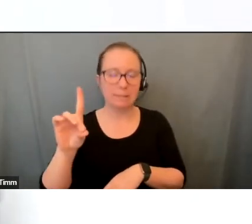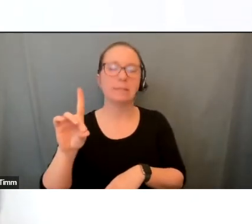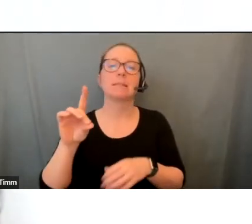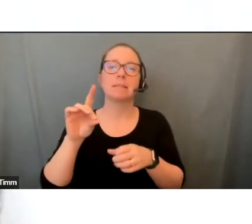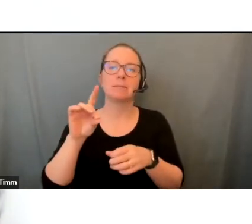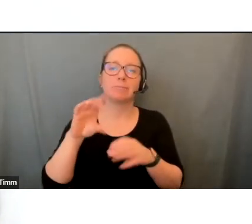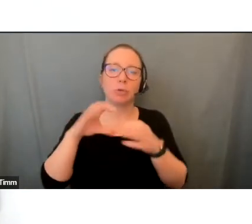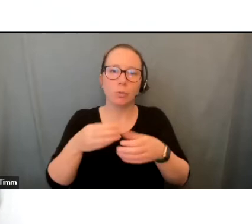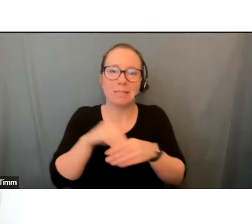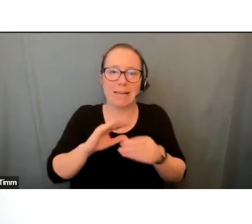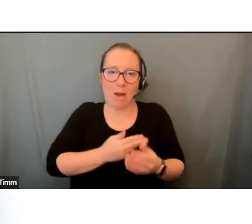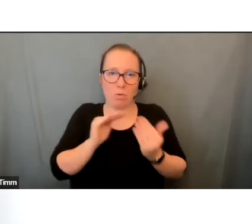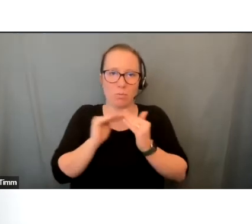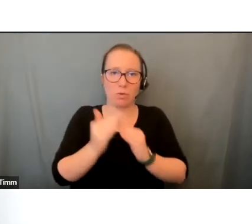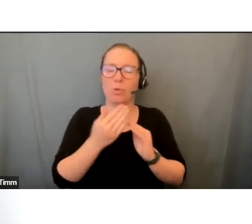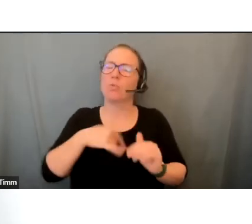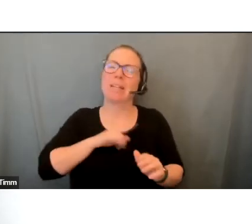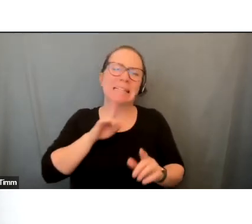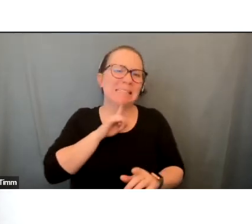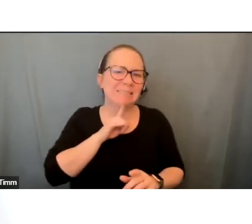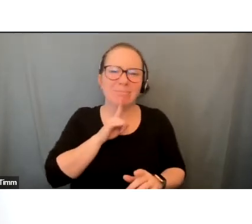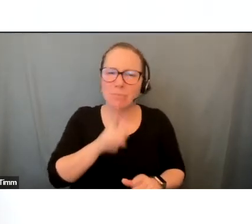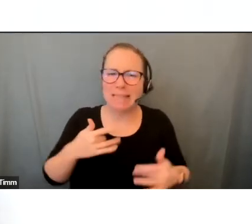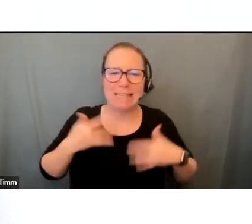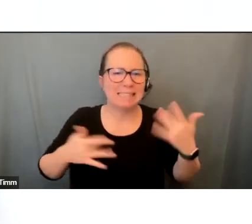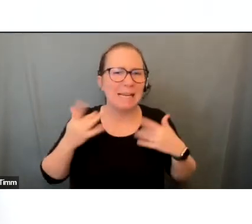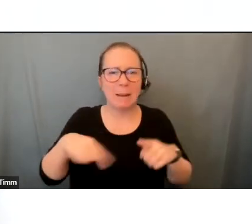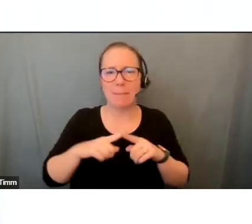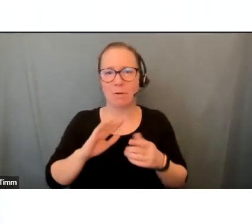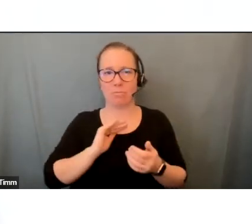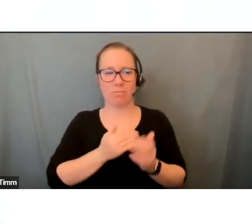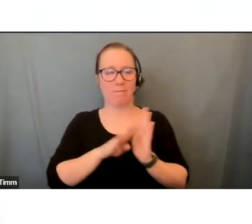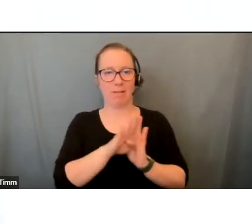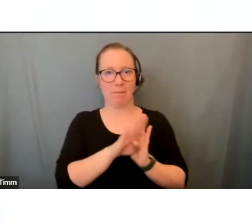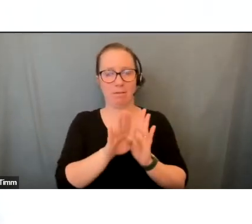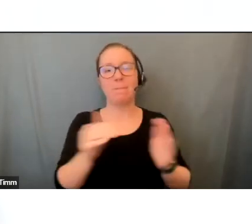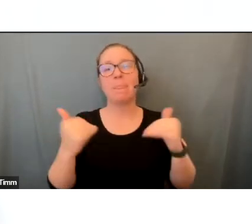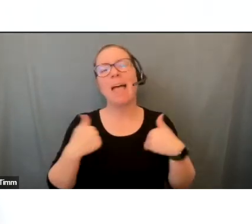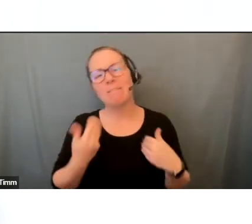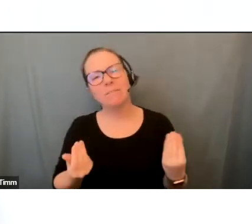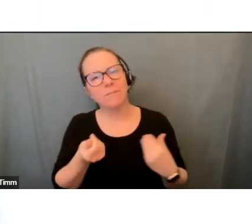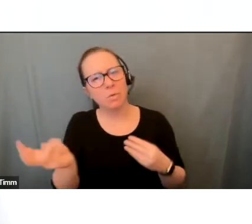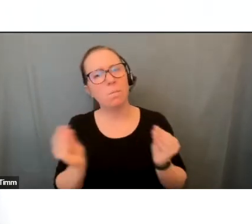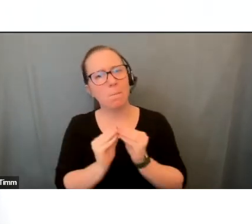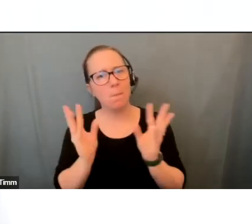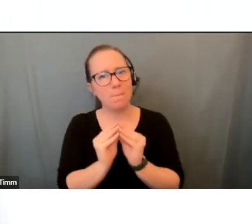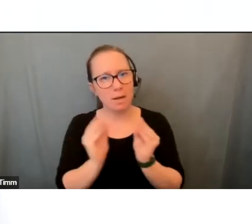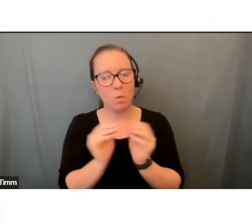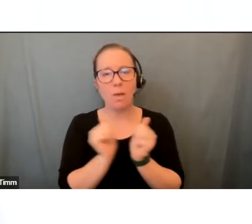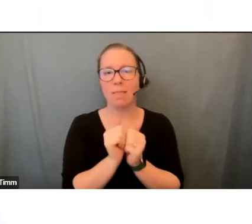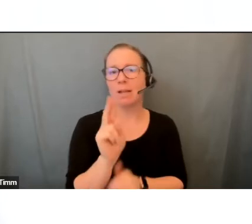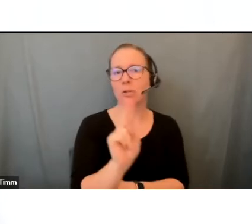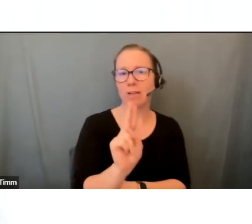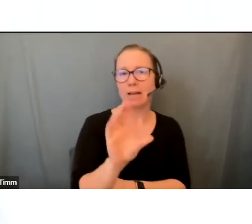Really excited about the developments that are happening right there and now. We have a couple more meetings with the Unified Community